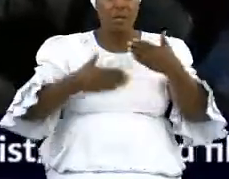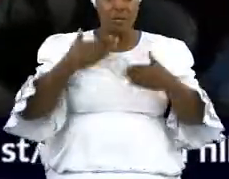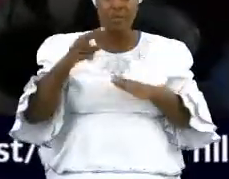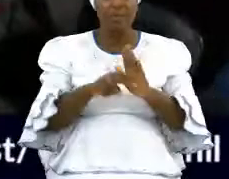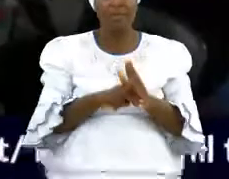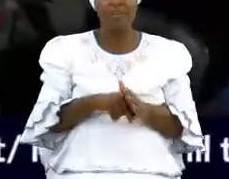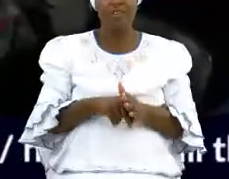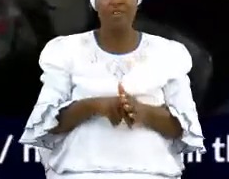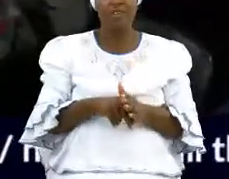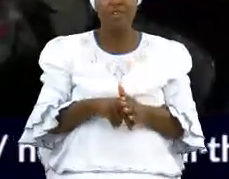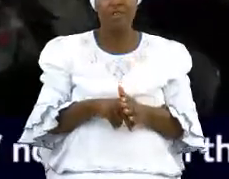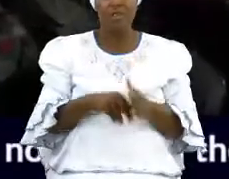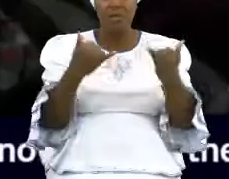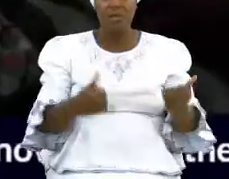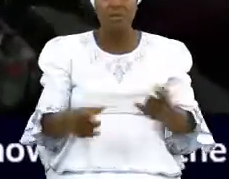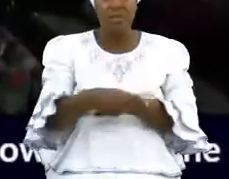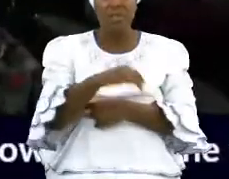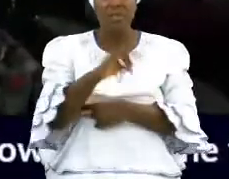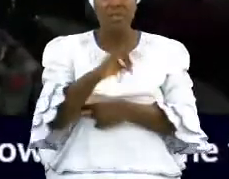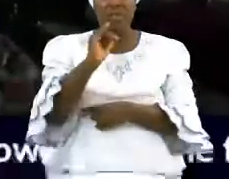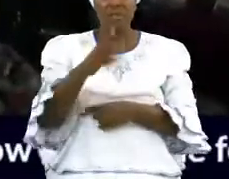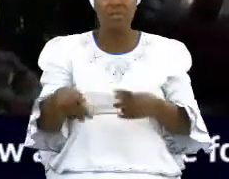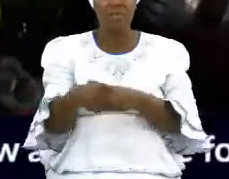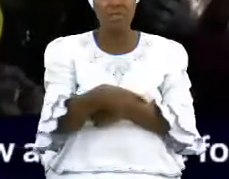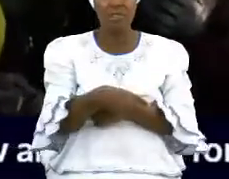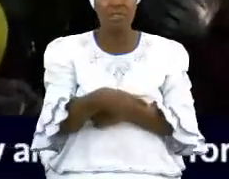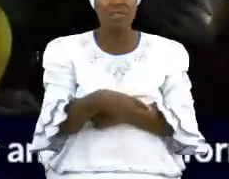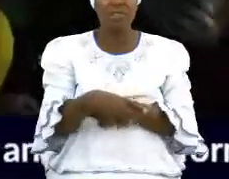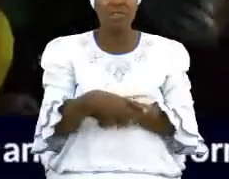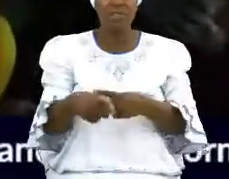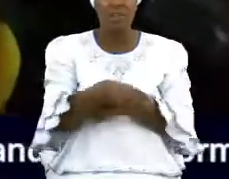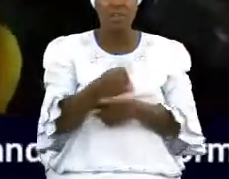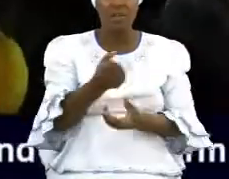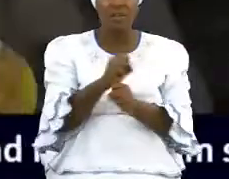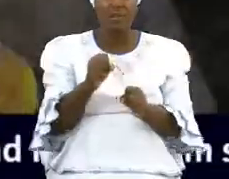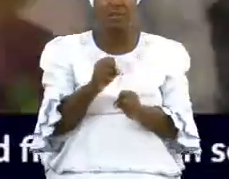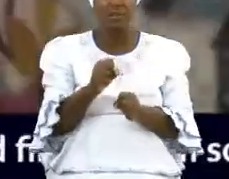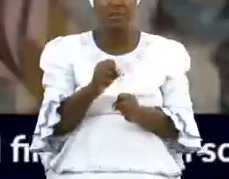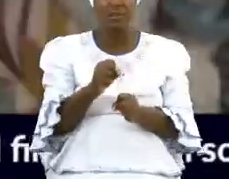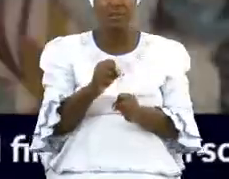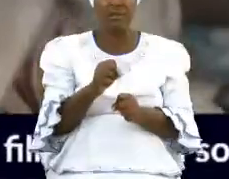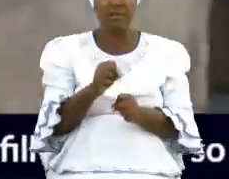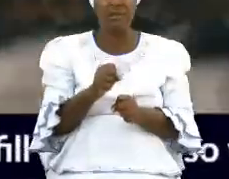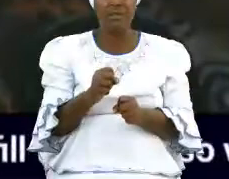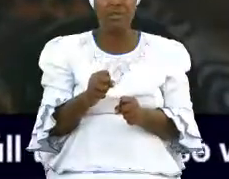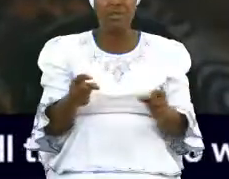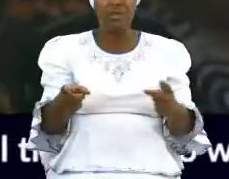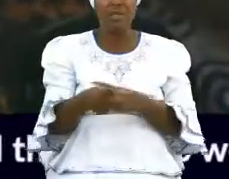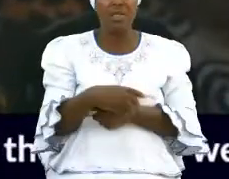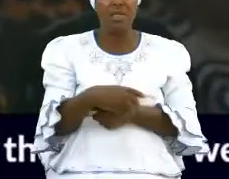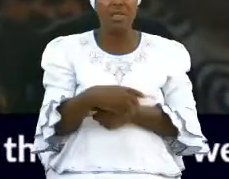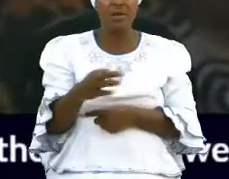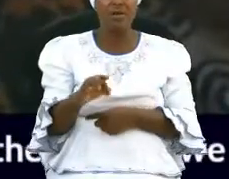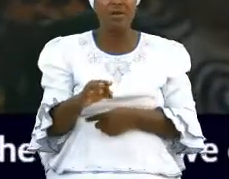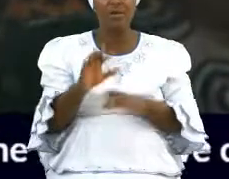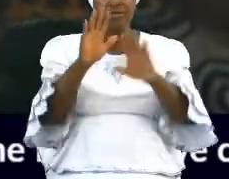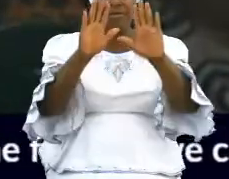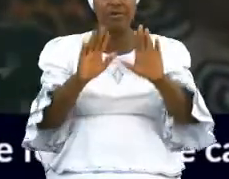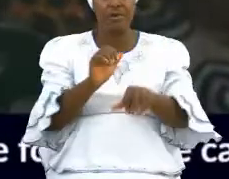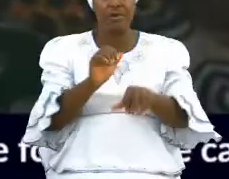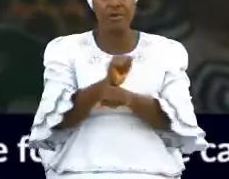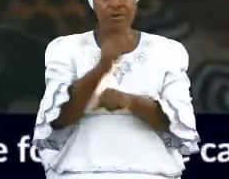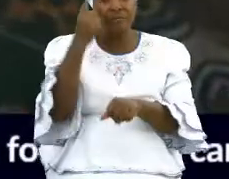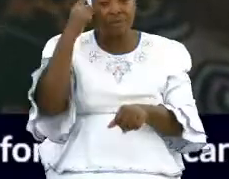Today is your day, a day of salvation, a day of miracle for you, a day of repentance for